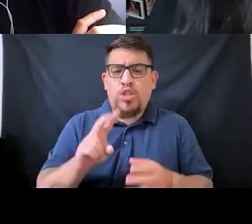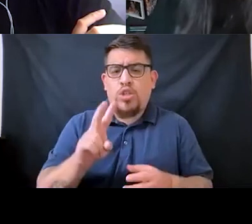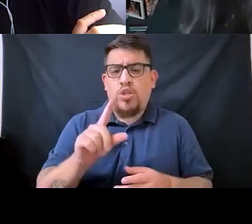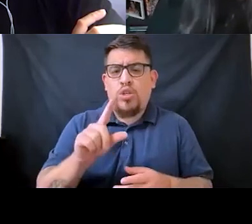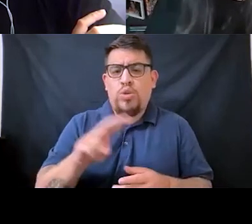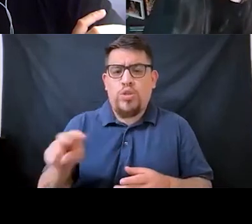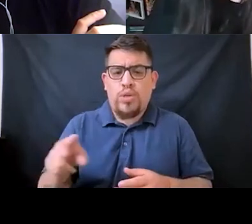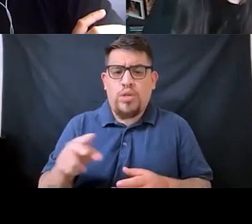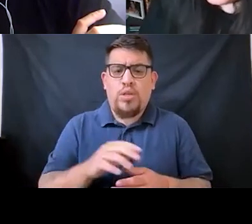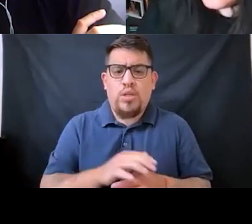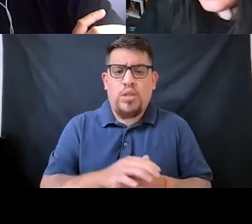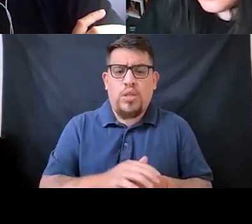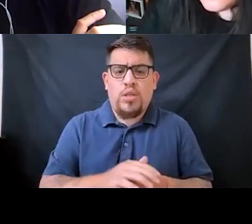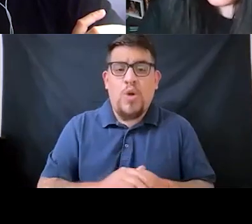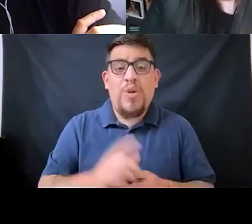Well, we need to,